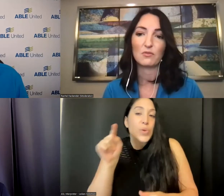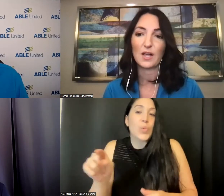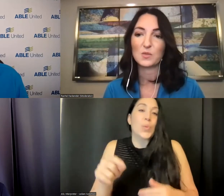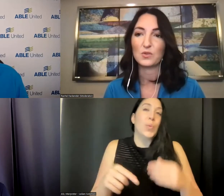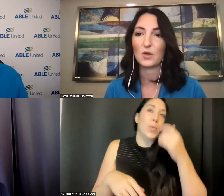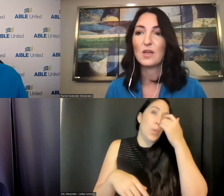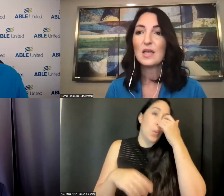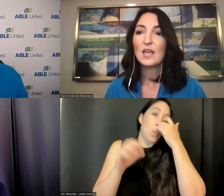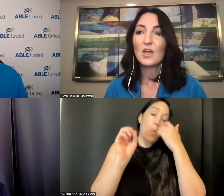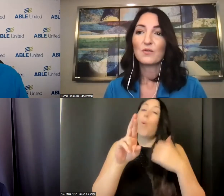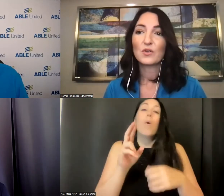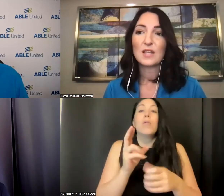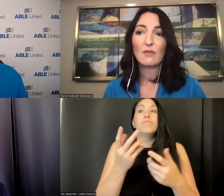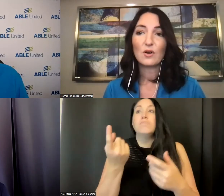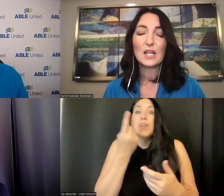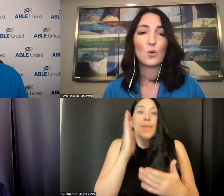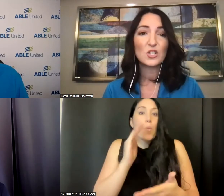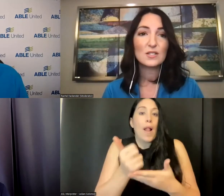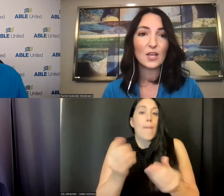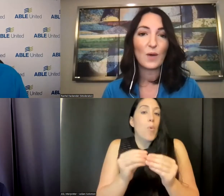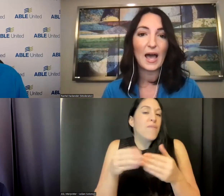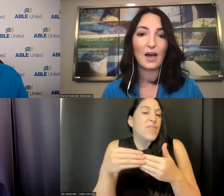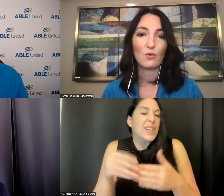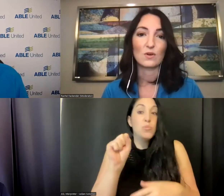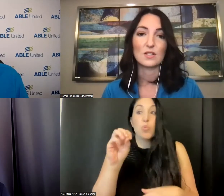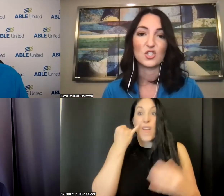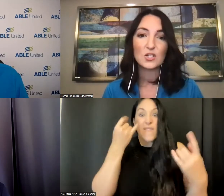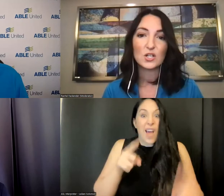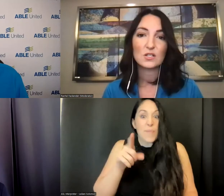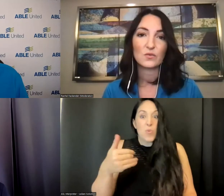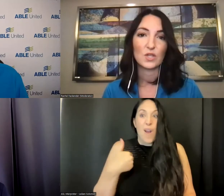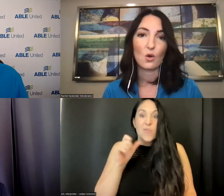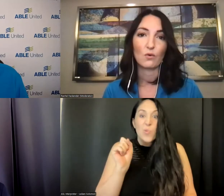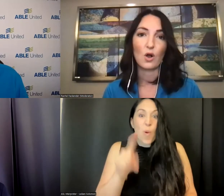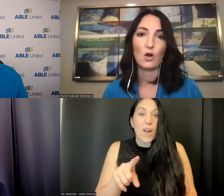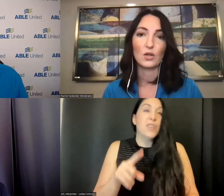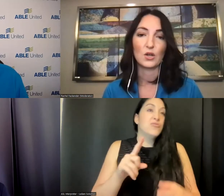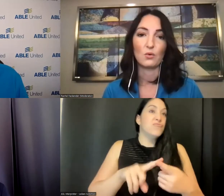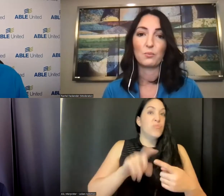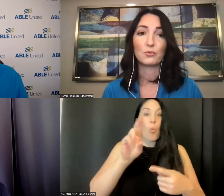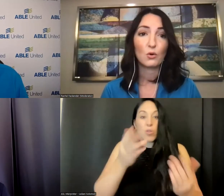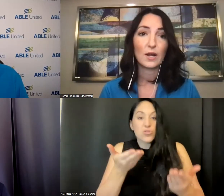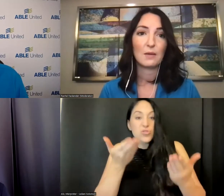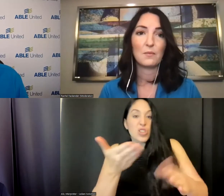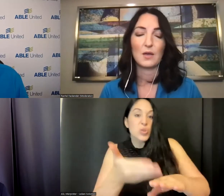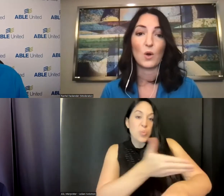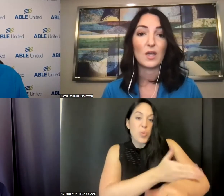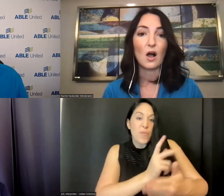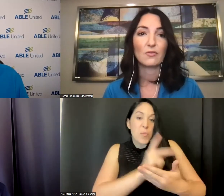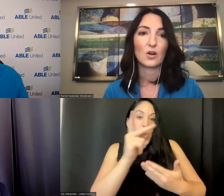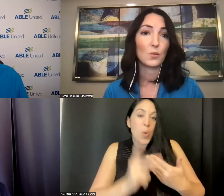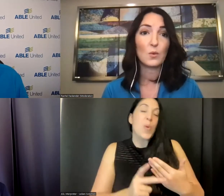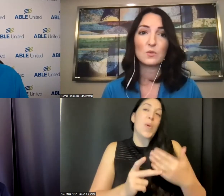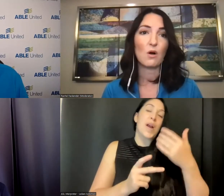little bit more flexible. So there's ever any questions that you have, or suggestions for the overall, you know, program and what